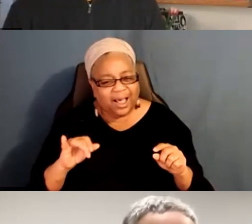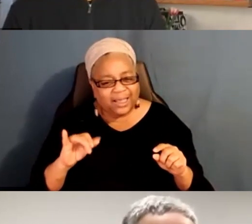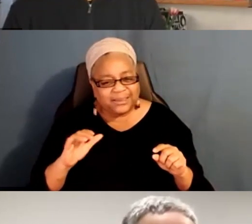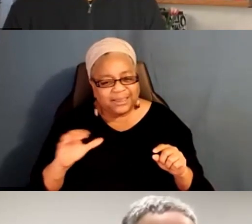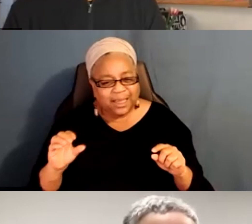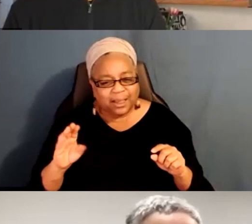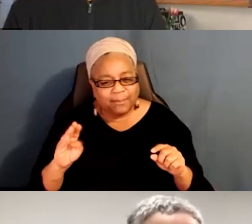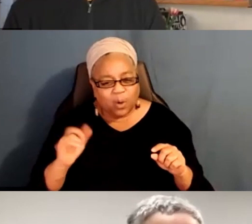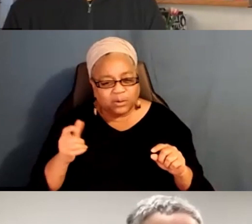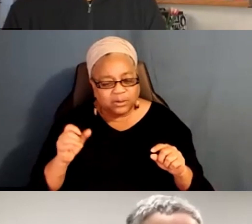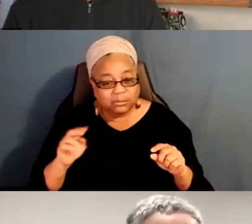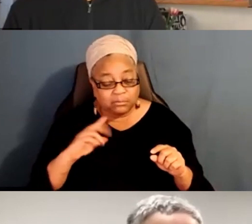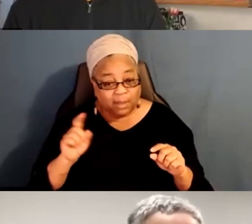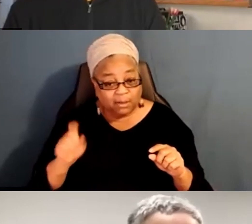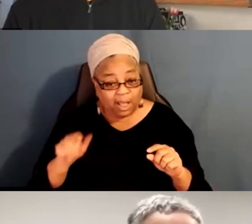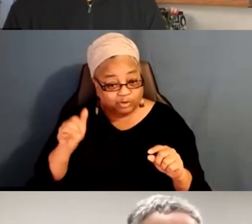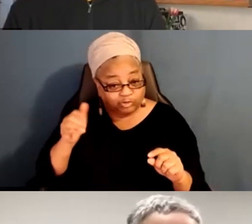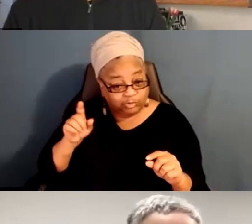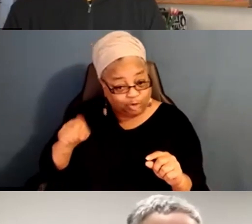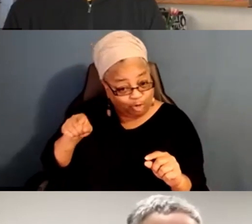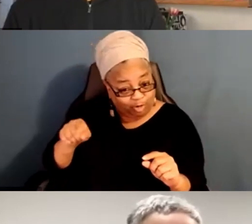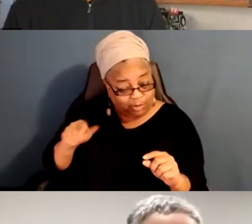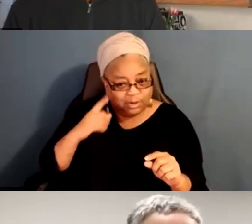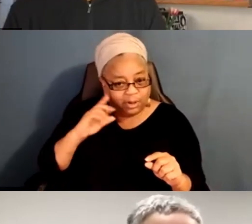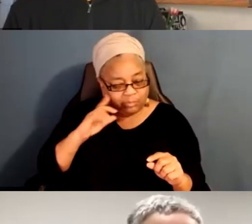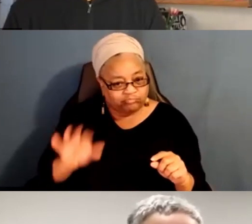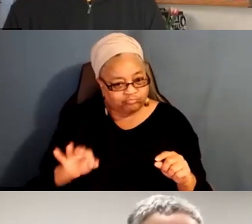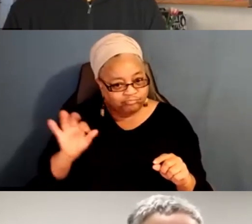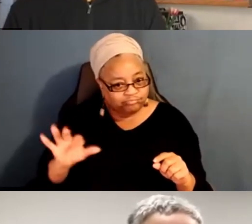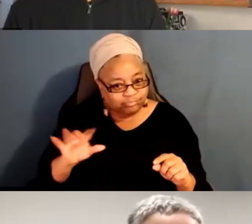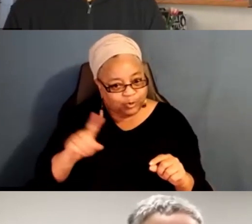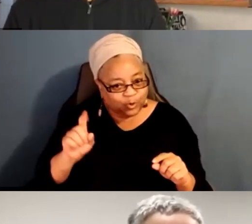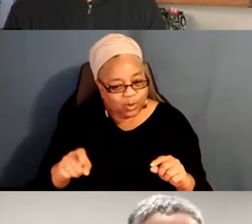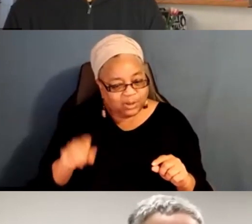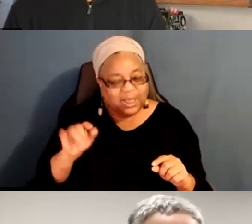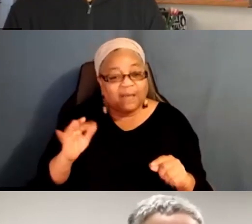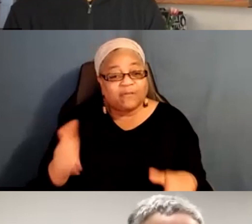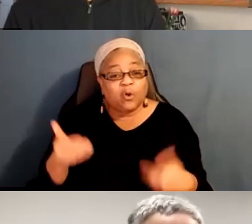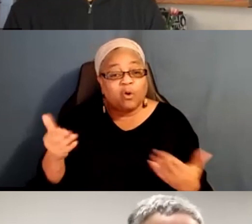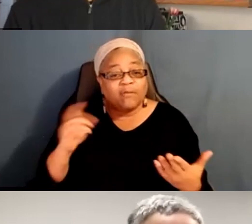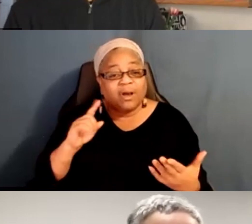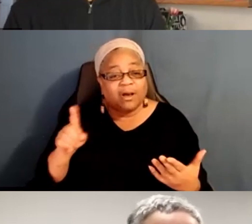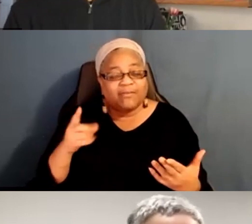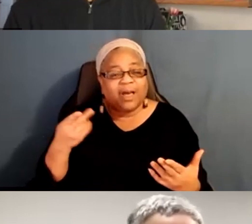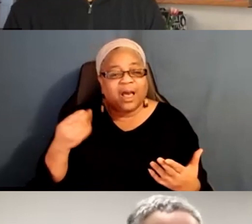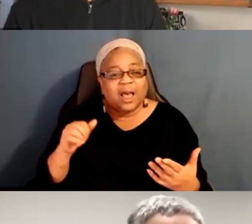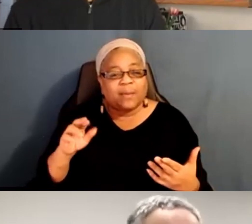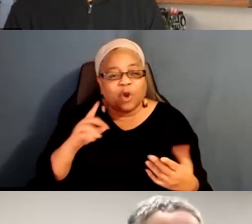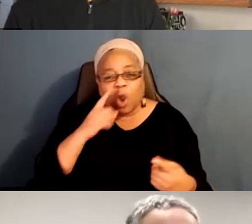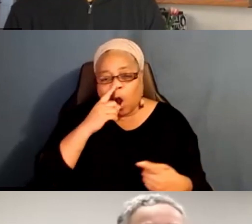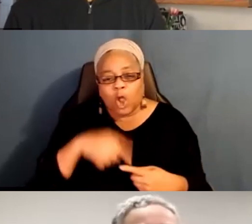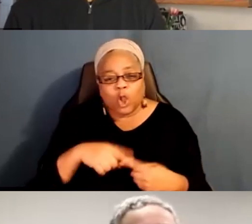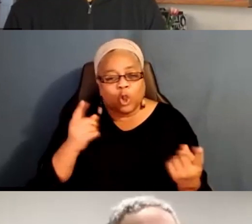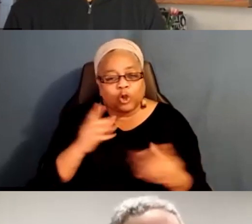question to her, and I posed the question of, if the author of the hyperallergic piece that was so critical of her